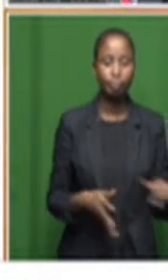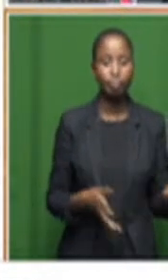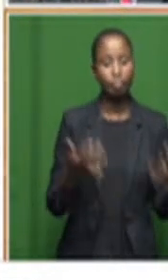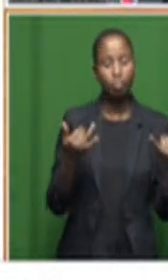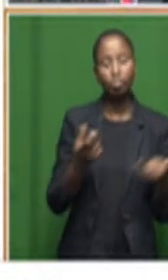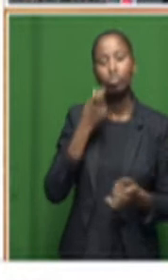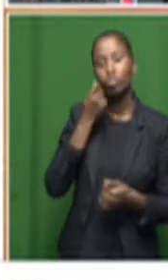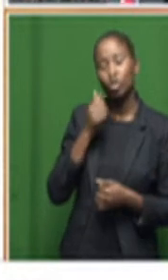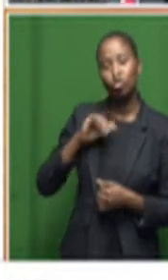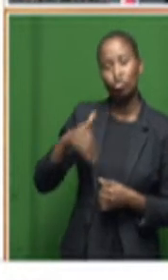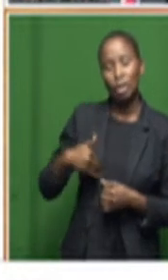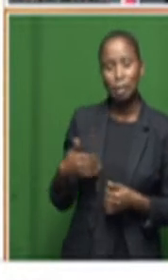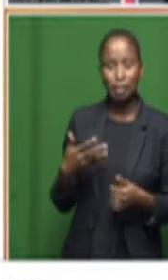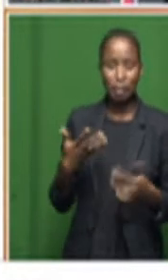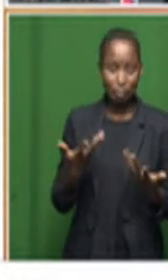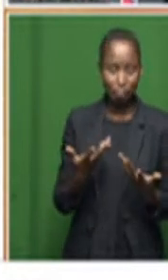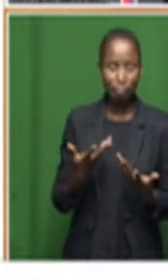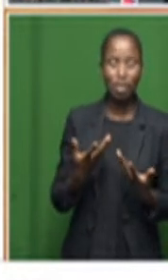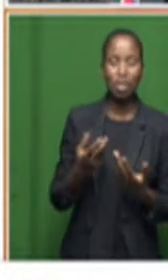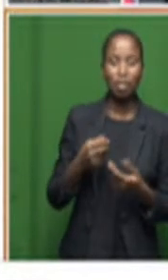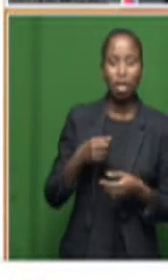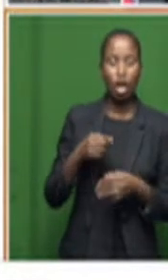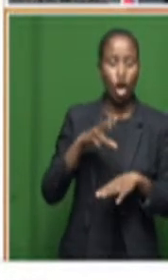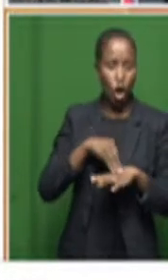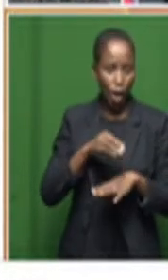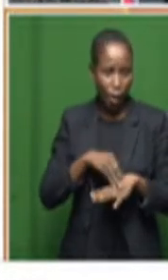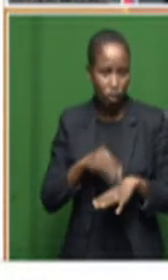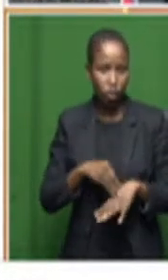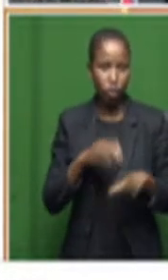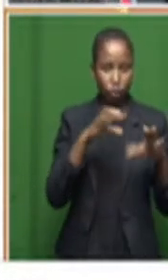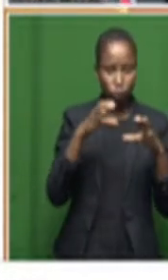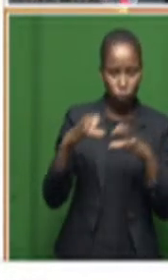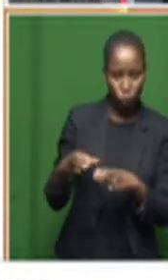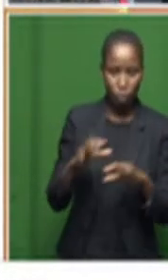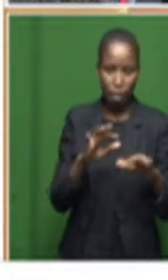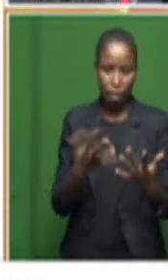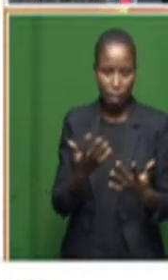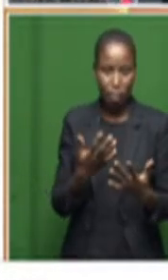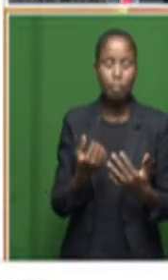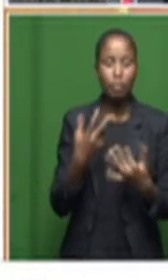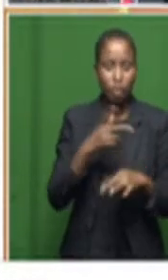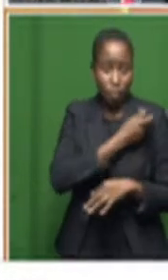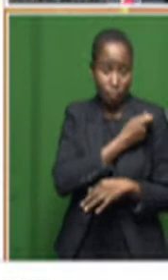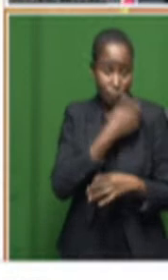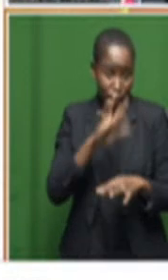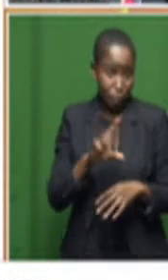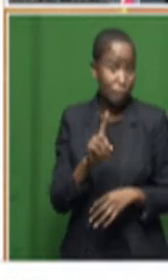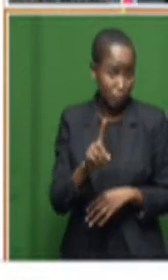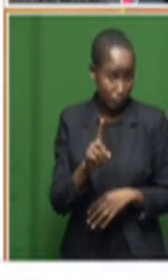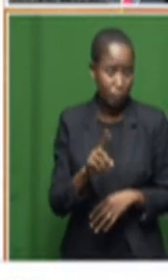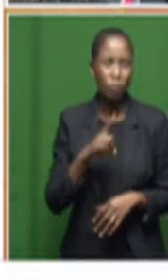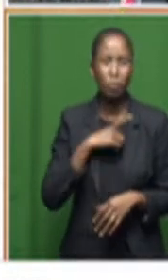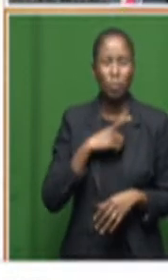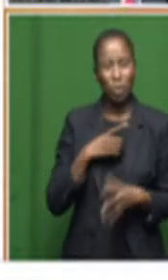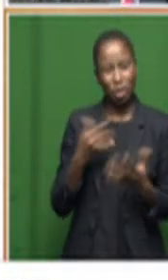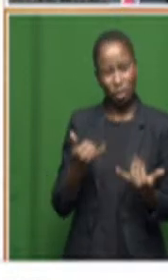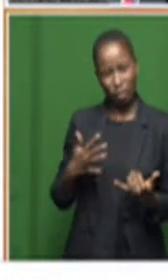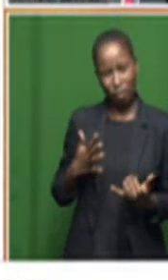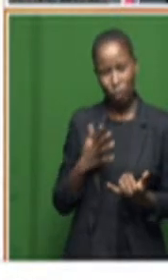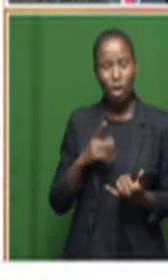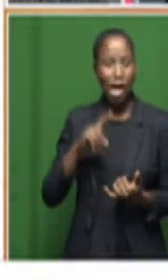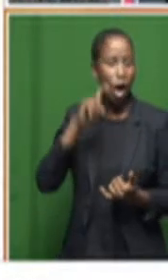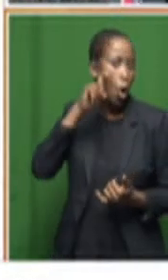gender, the sex and age group distribution of the vaccinations administered, because we are trying to get the older